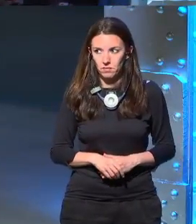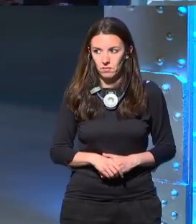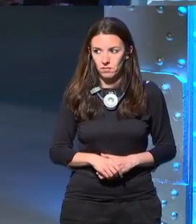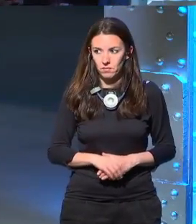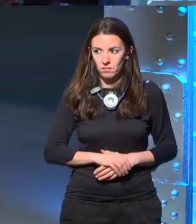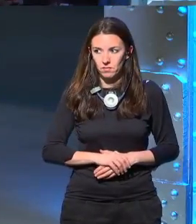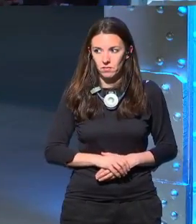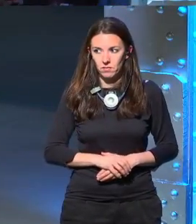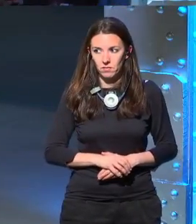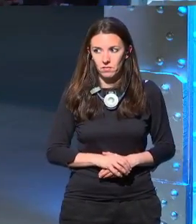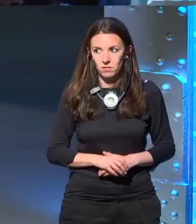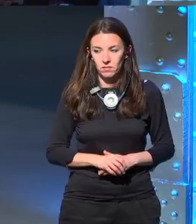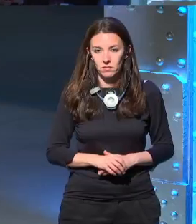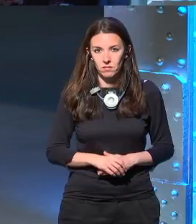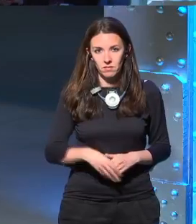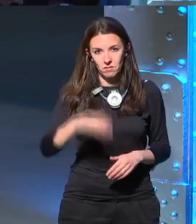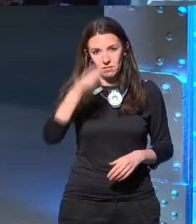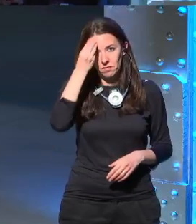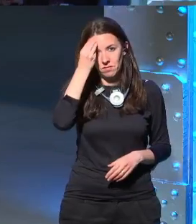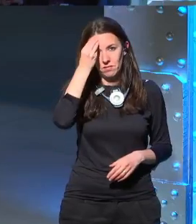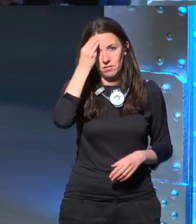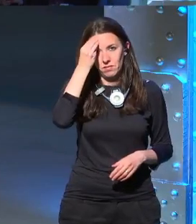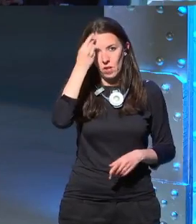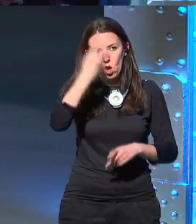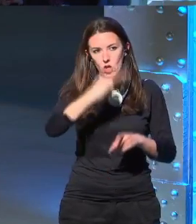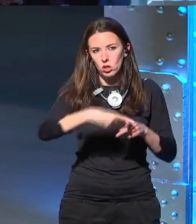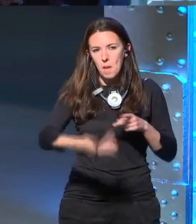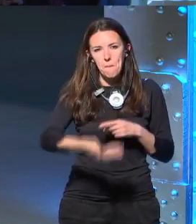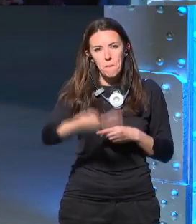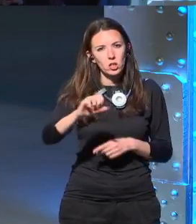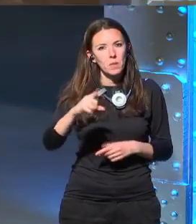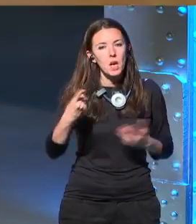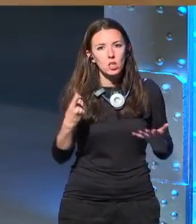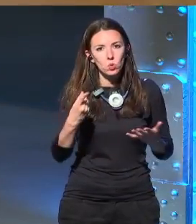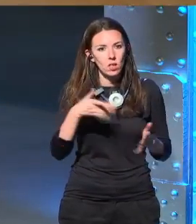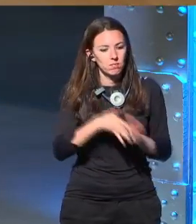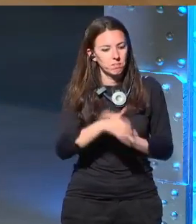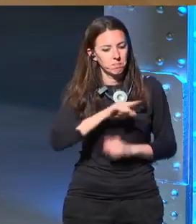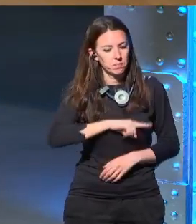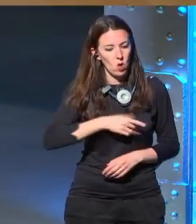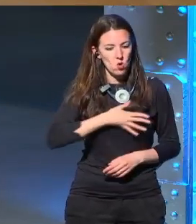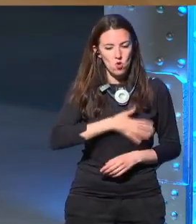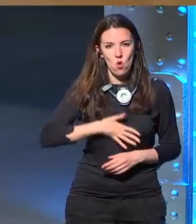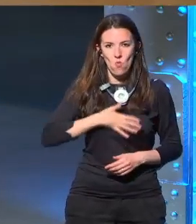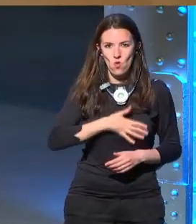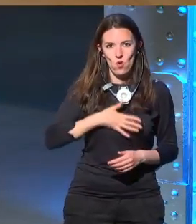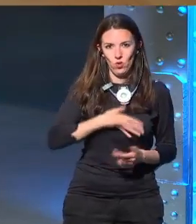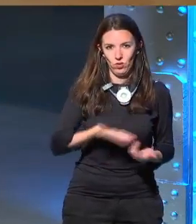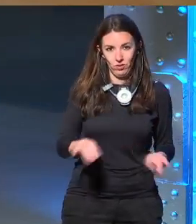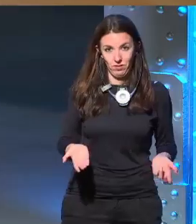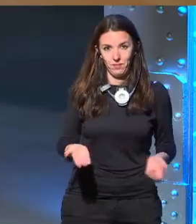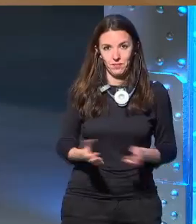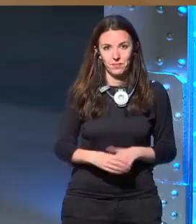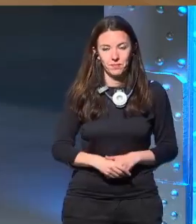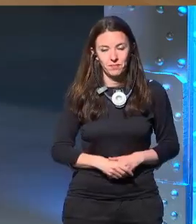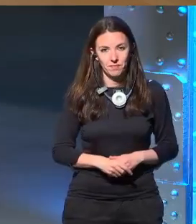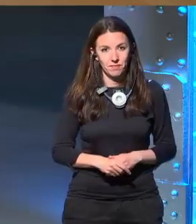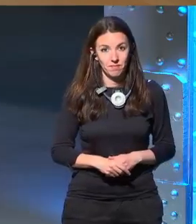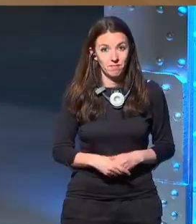One important ingredient is to be comfortable with and even feel excited